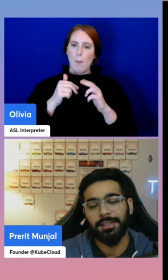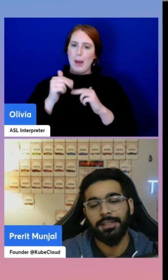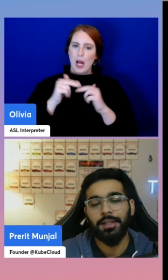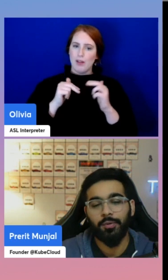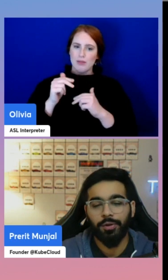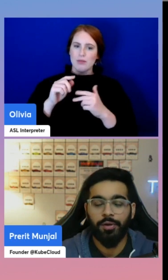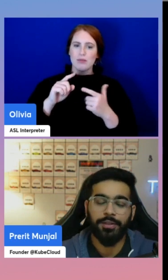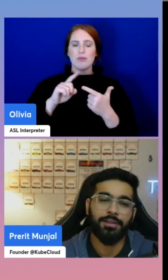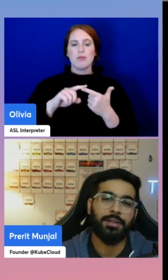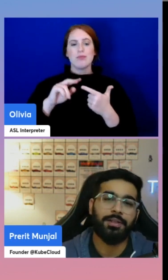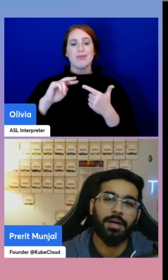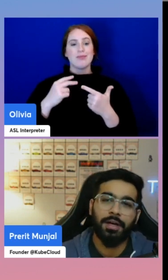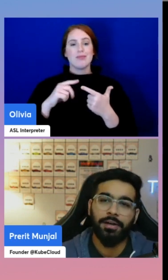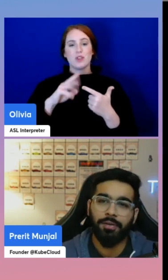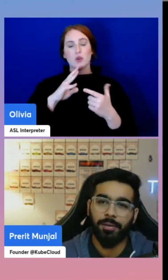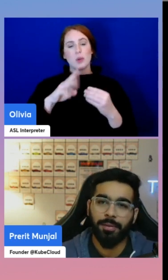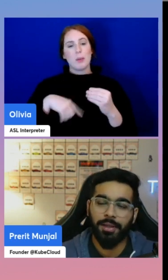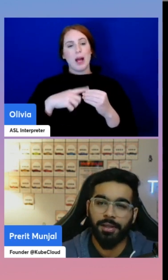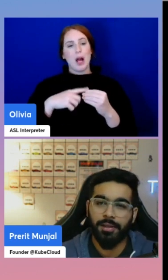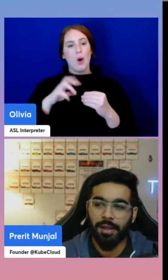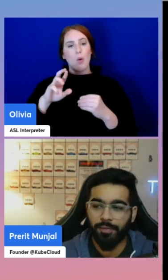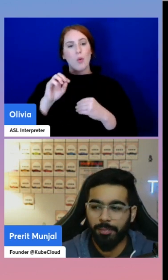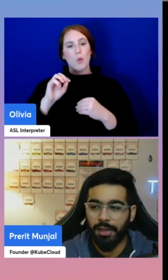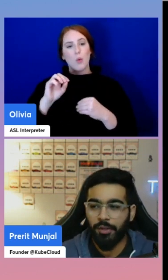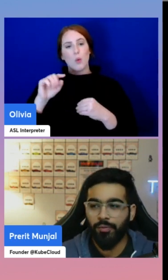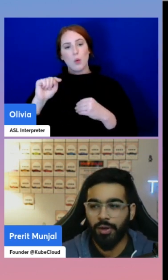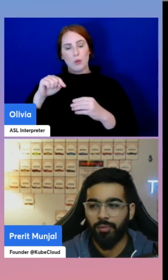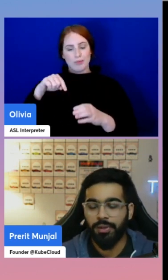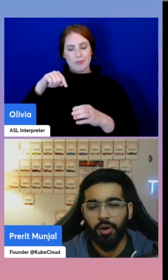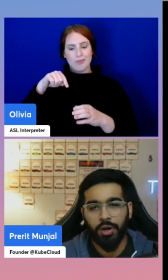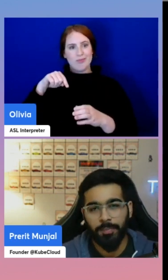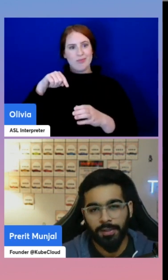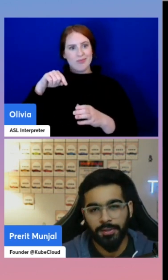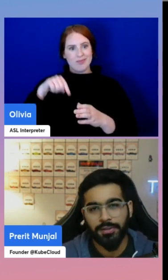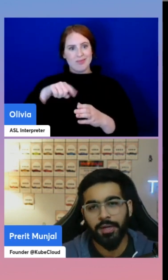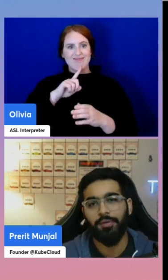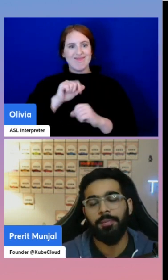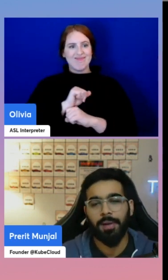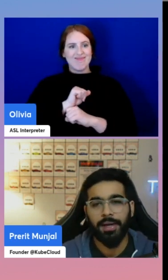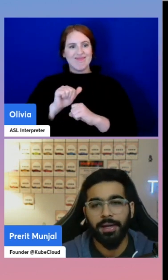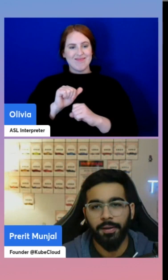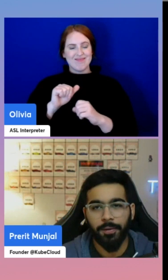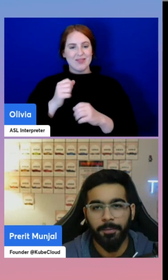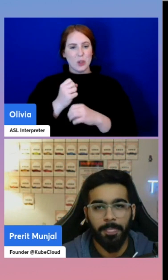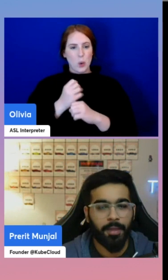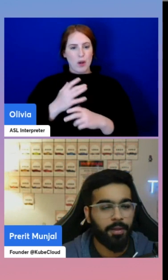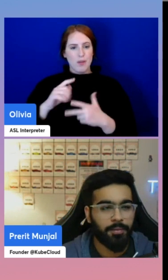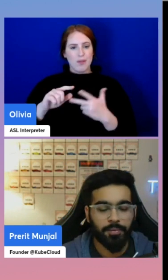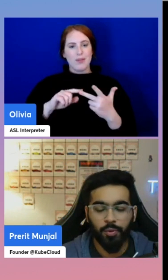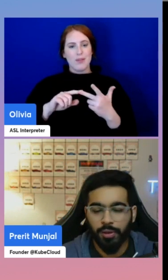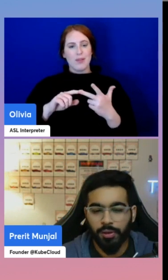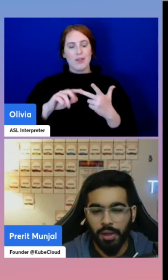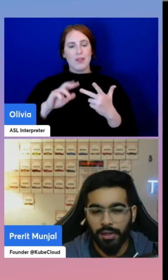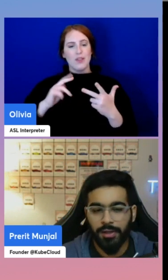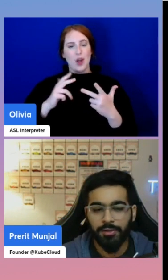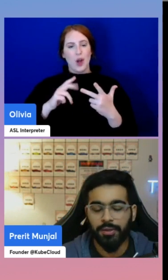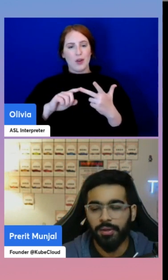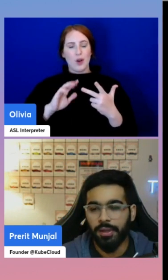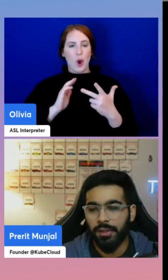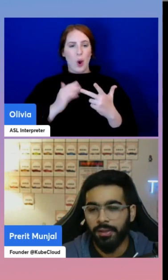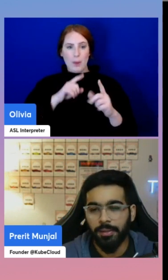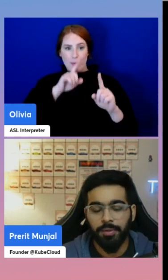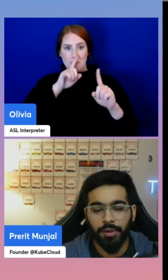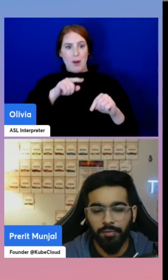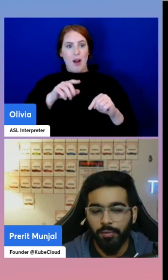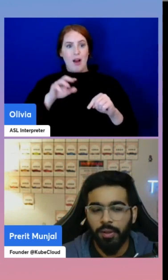will be discussing the root cause. Third will be, I will be telling you what were the hot patches that we applied. Okay, total